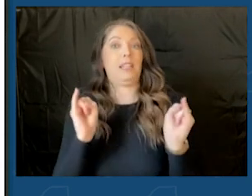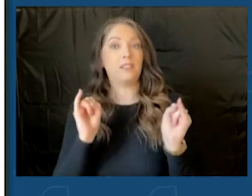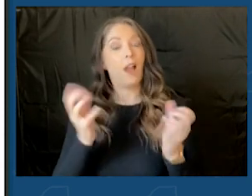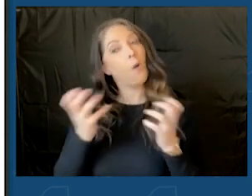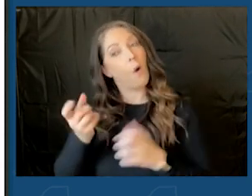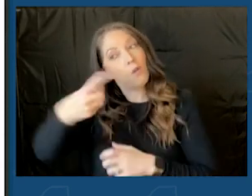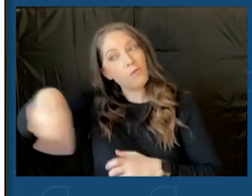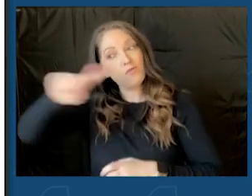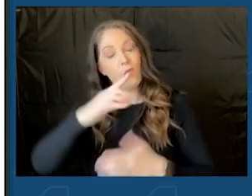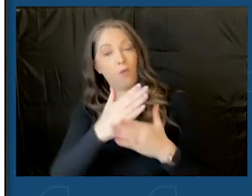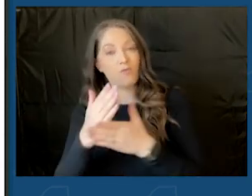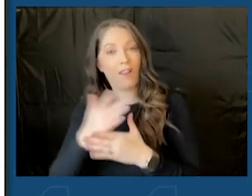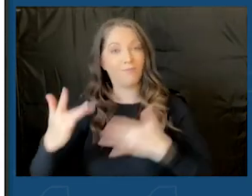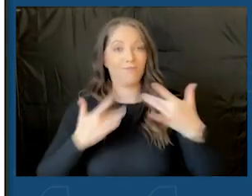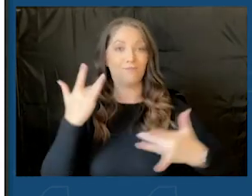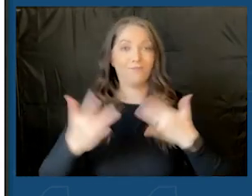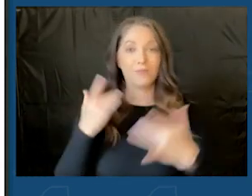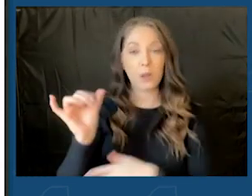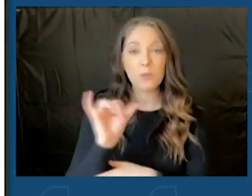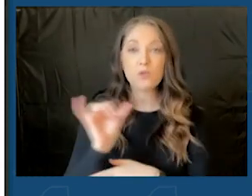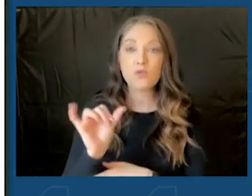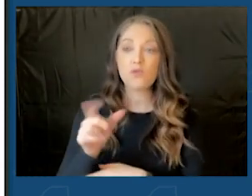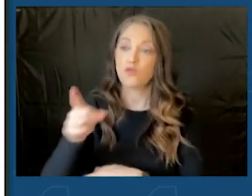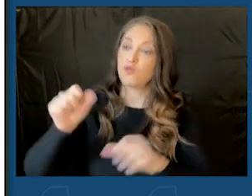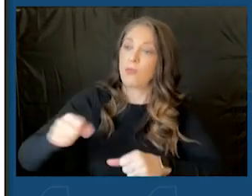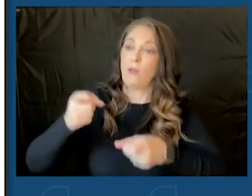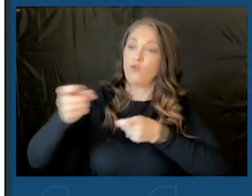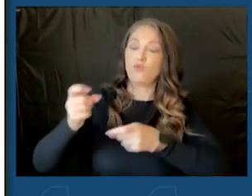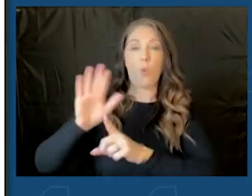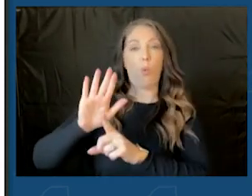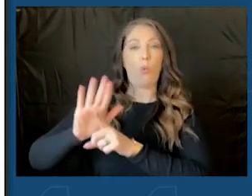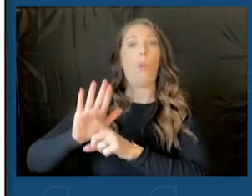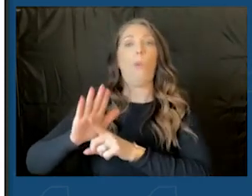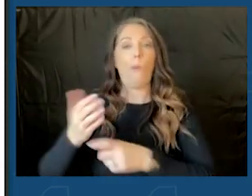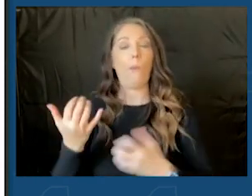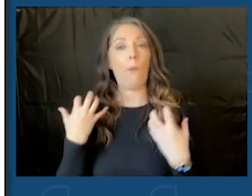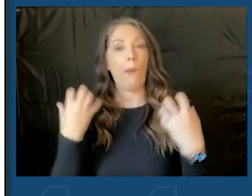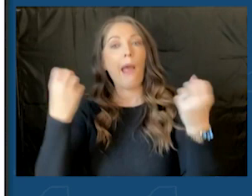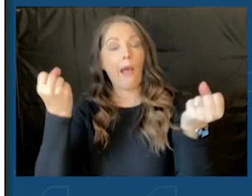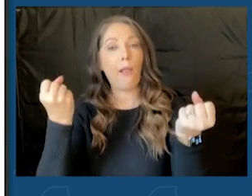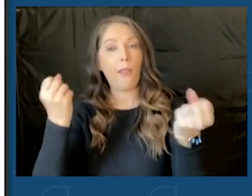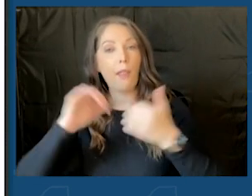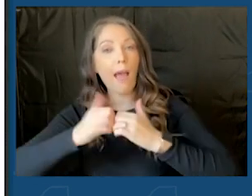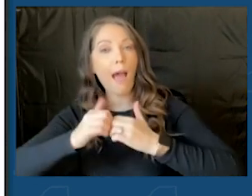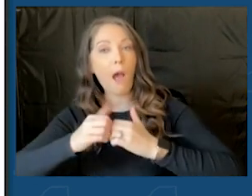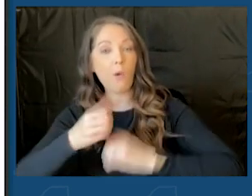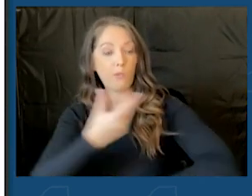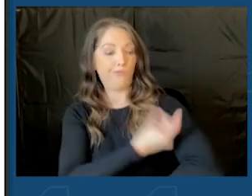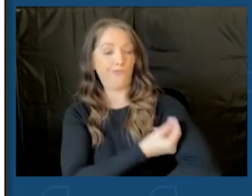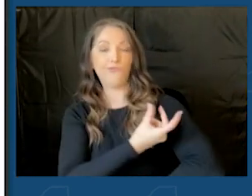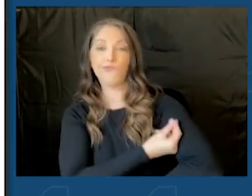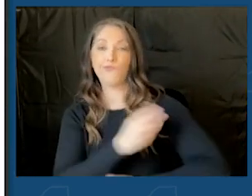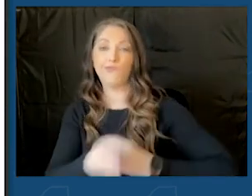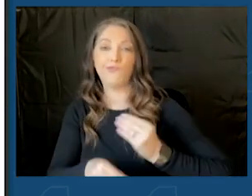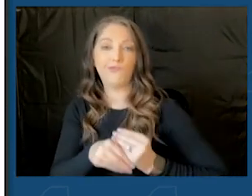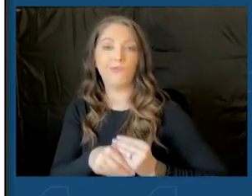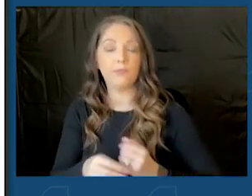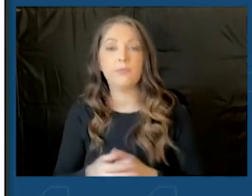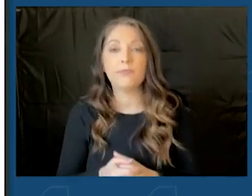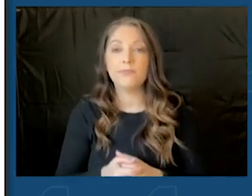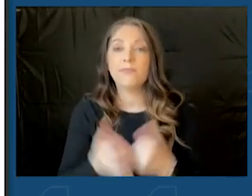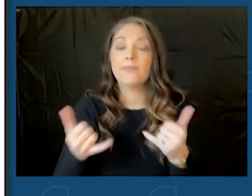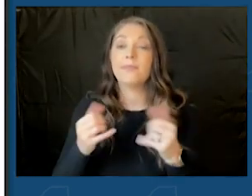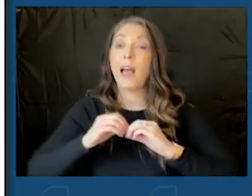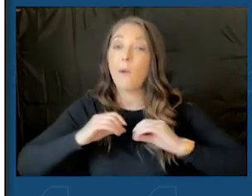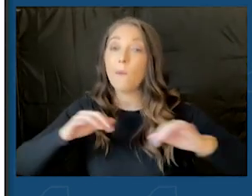and know that they can take control of their own health by getting something as simple as a booster shot that is now going to be available at your